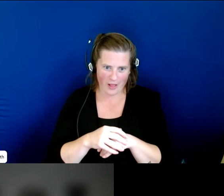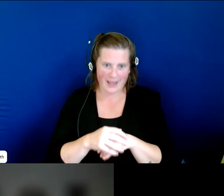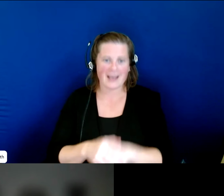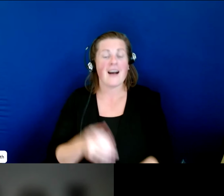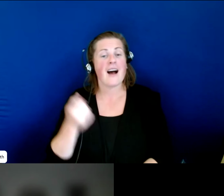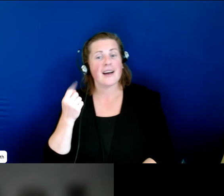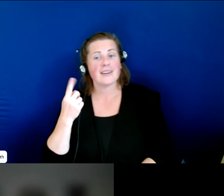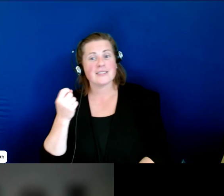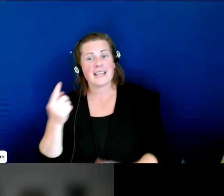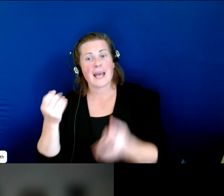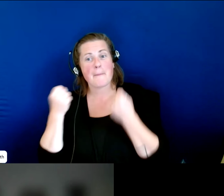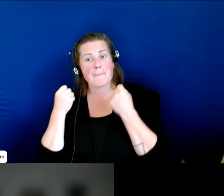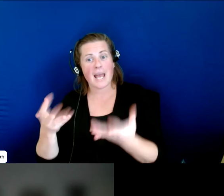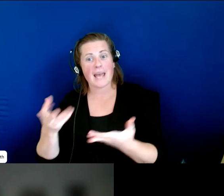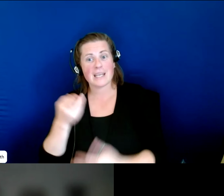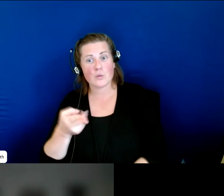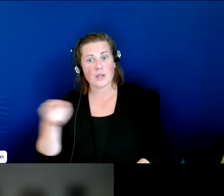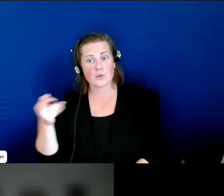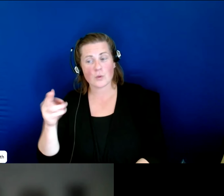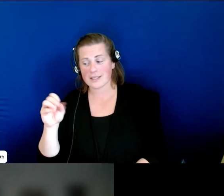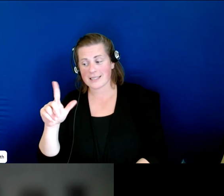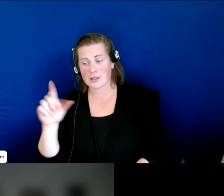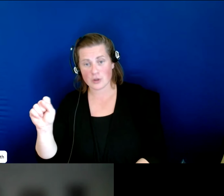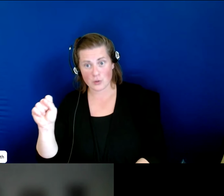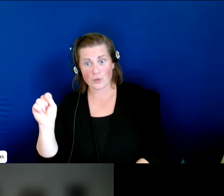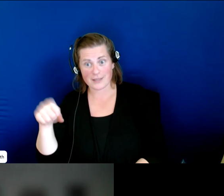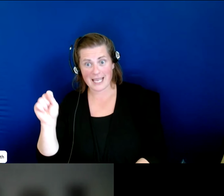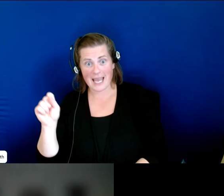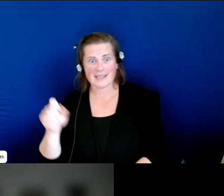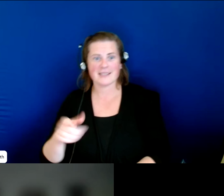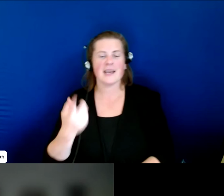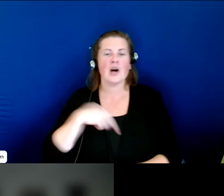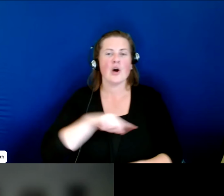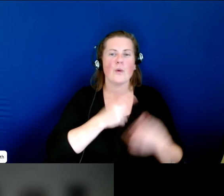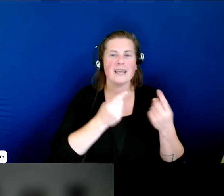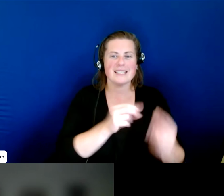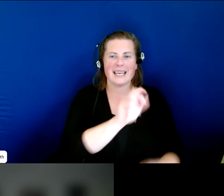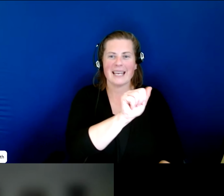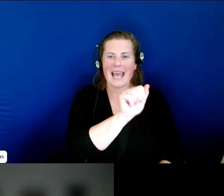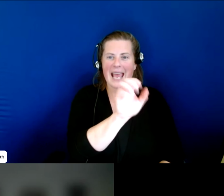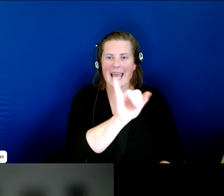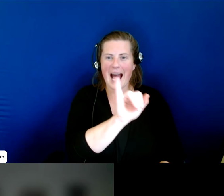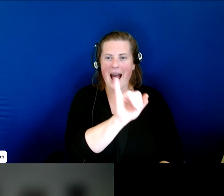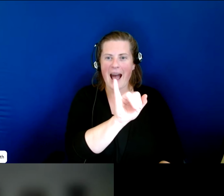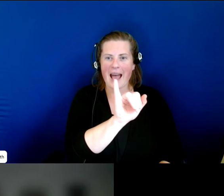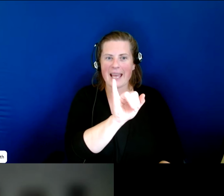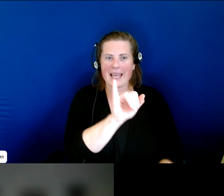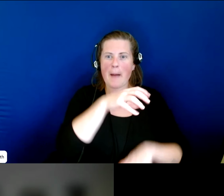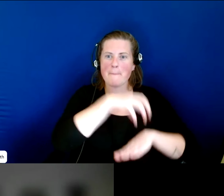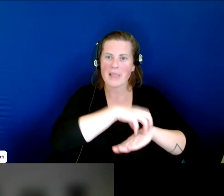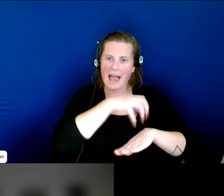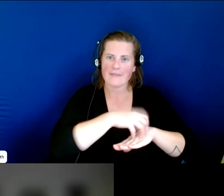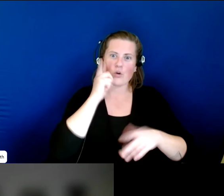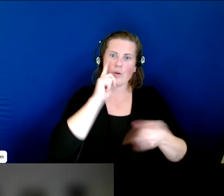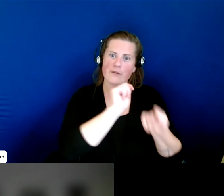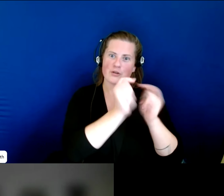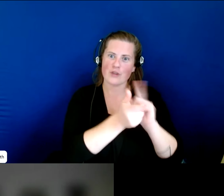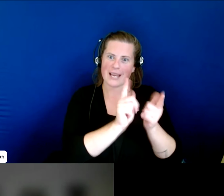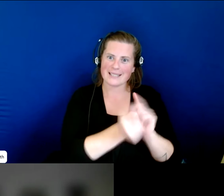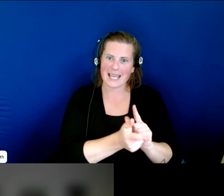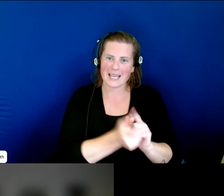we actually did use an AI platform for doing some of the translations, but not all of it works, so you can't rely on those kinds